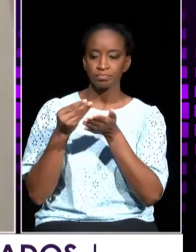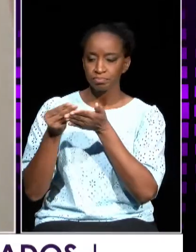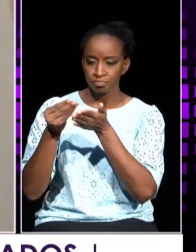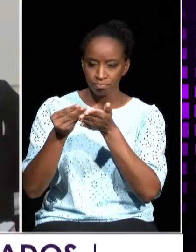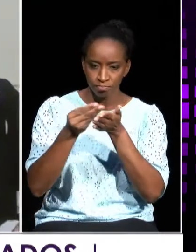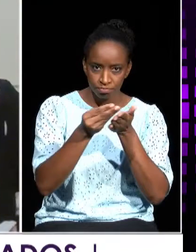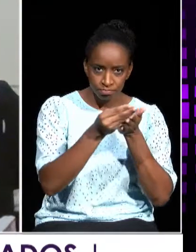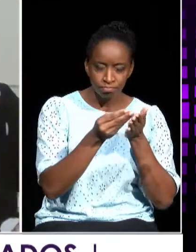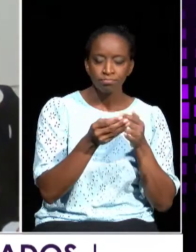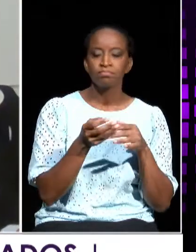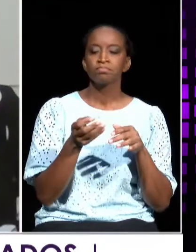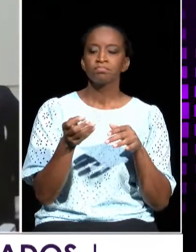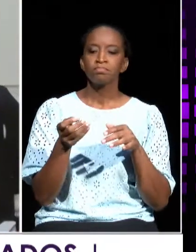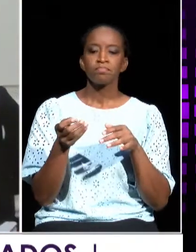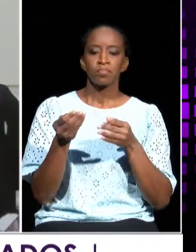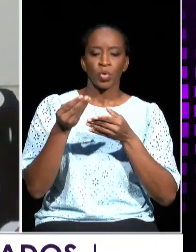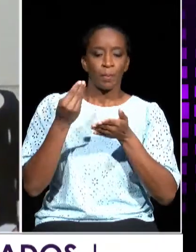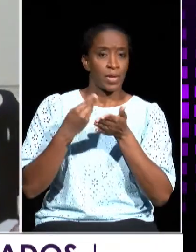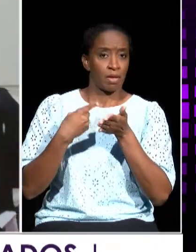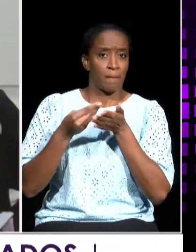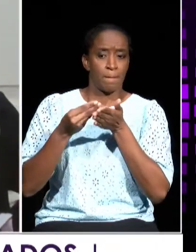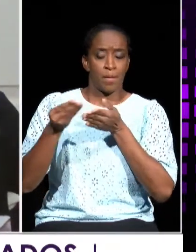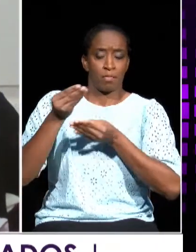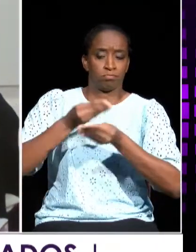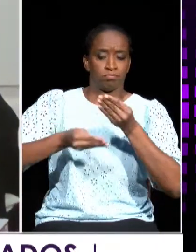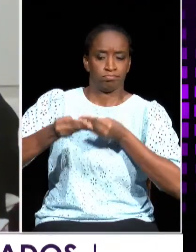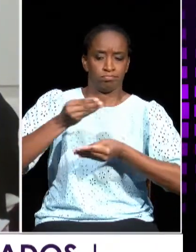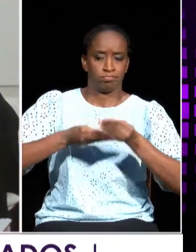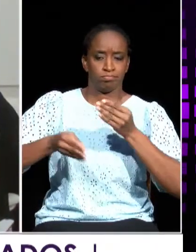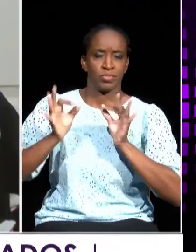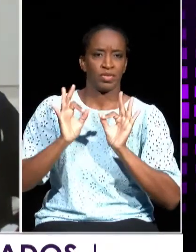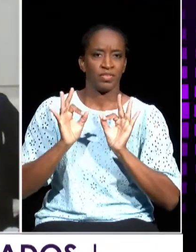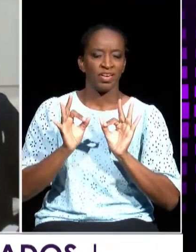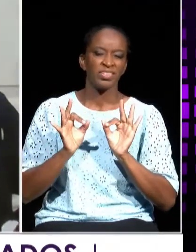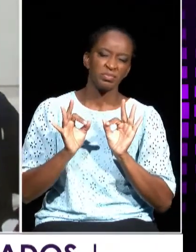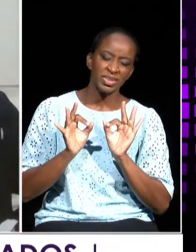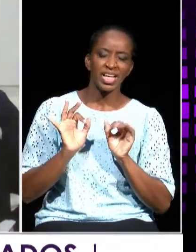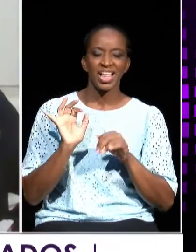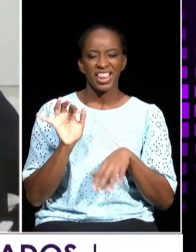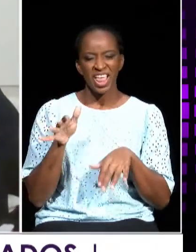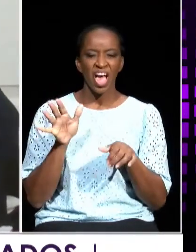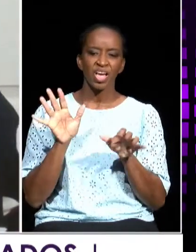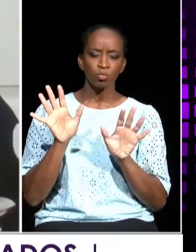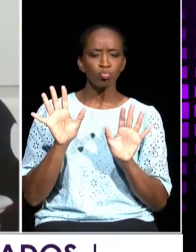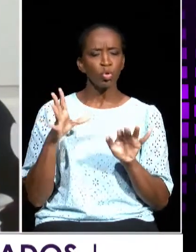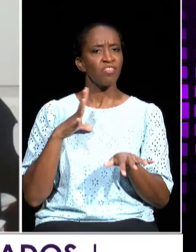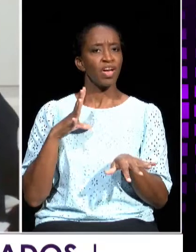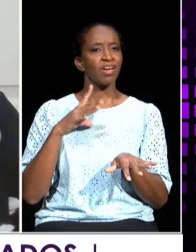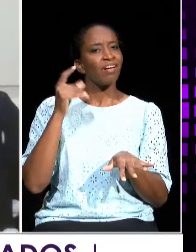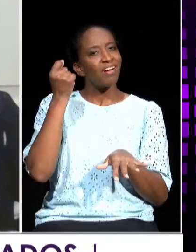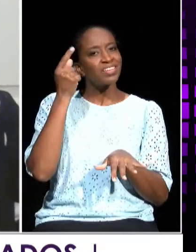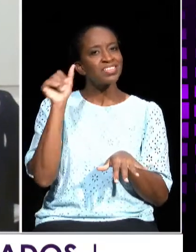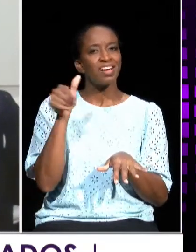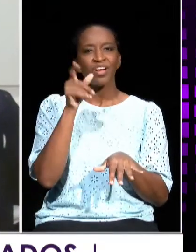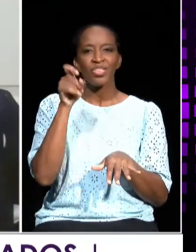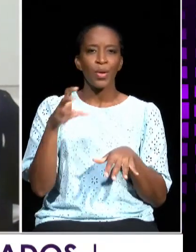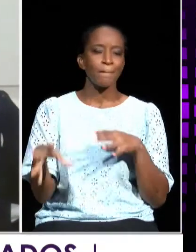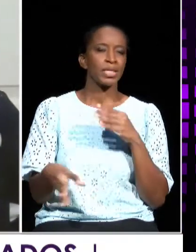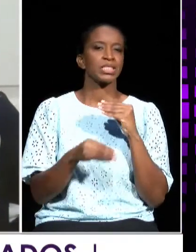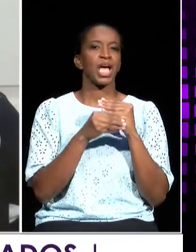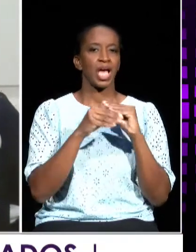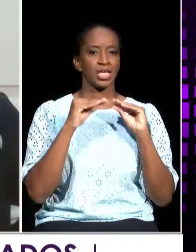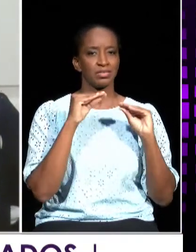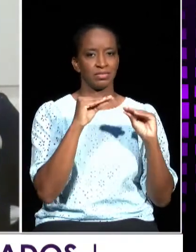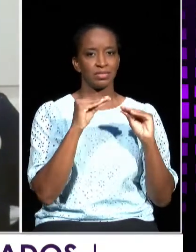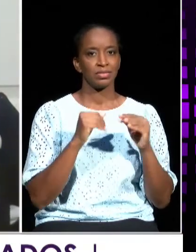and not just Understood. throw the idea out there and hope that they come. Thank you. Seek them out. I love that message. Short and succinct, seek them out. And